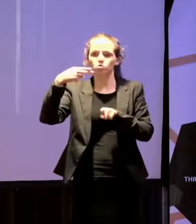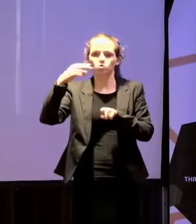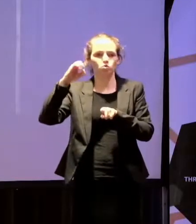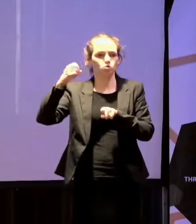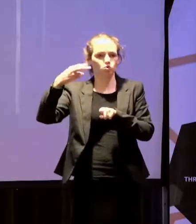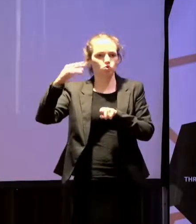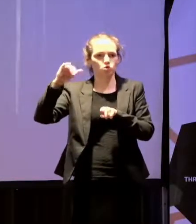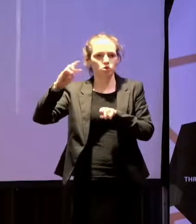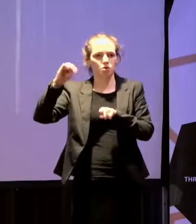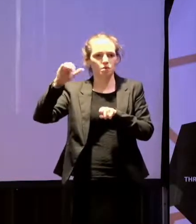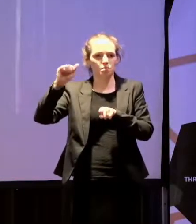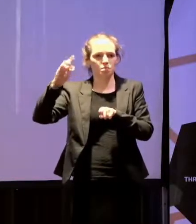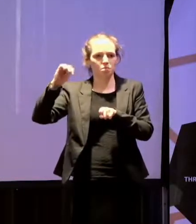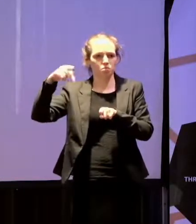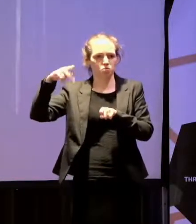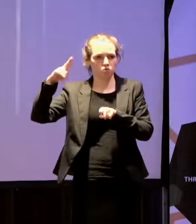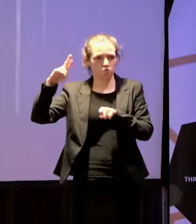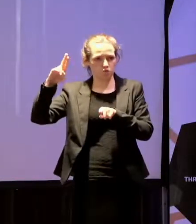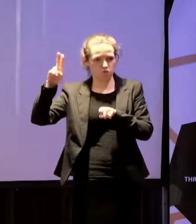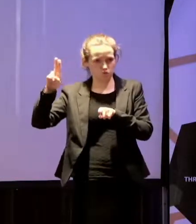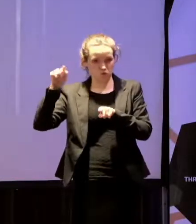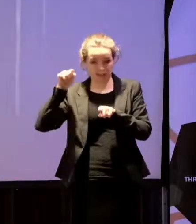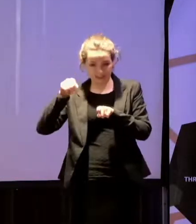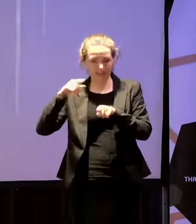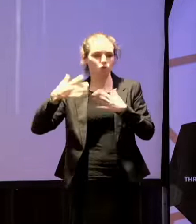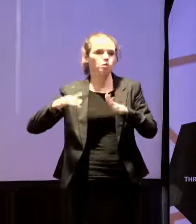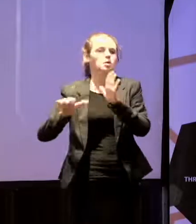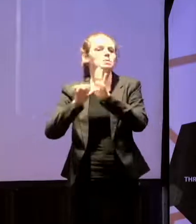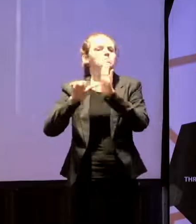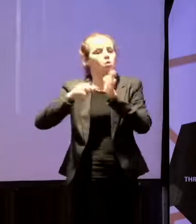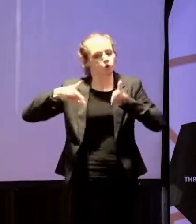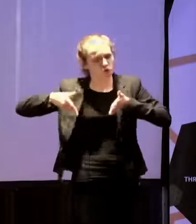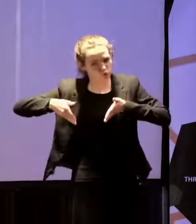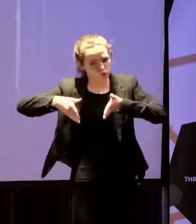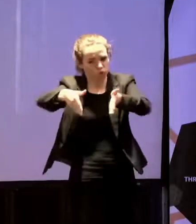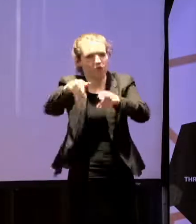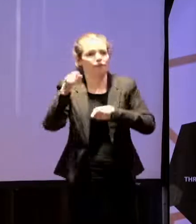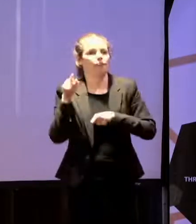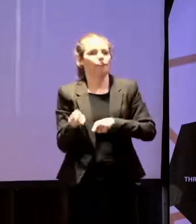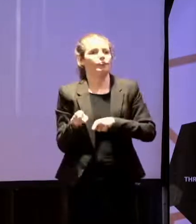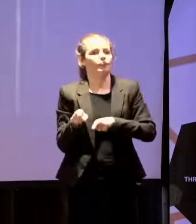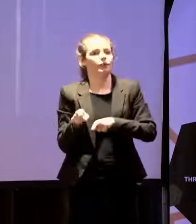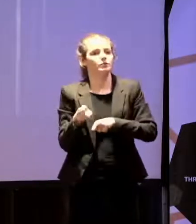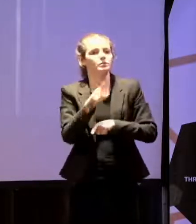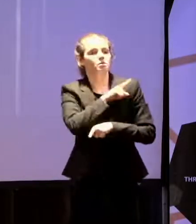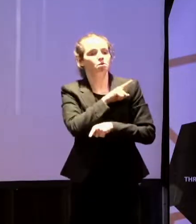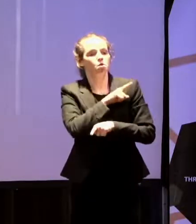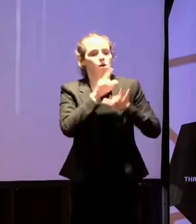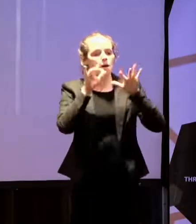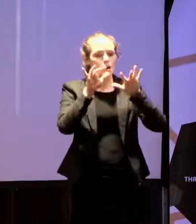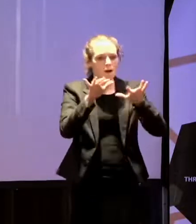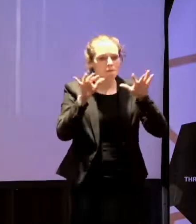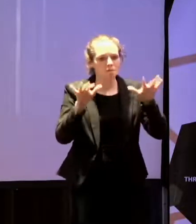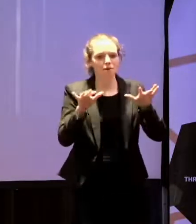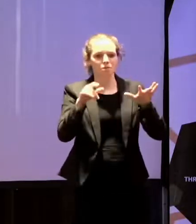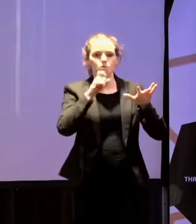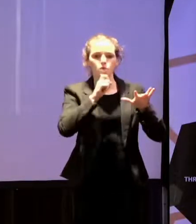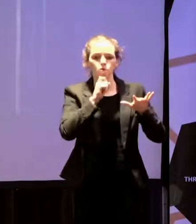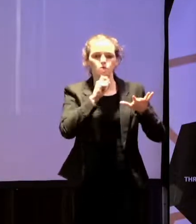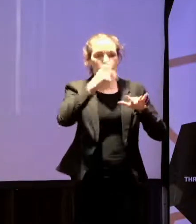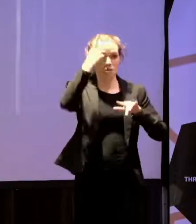And Hoshimampuru is going to be significant because it will be a street that people enter Pretoria